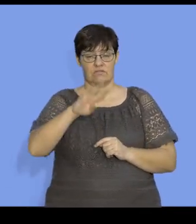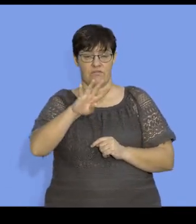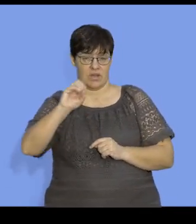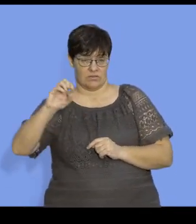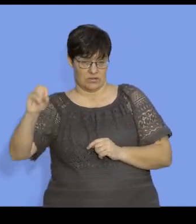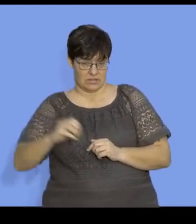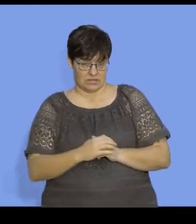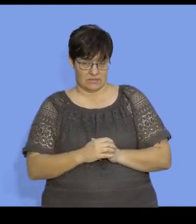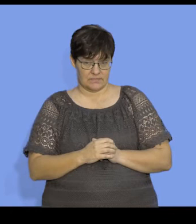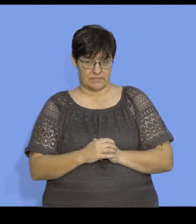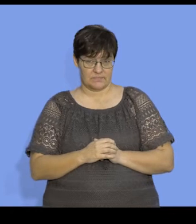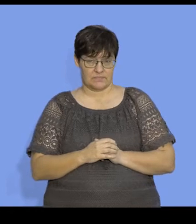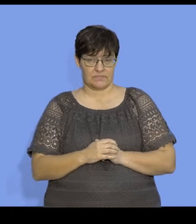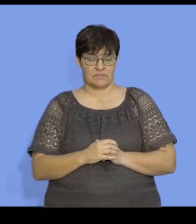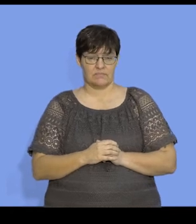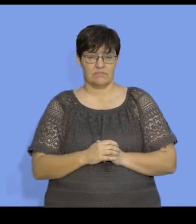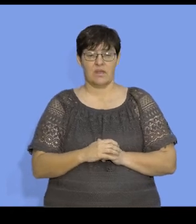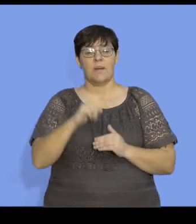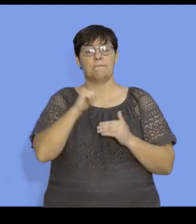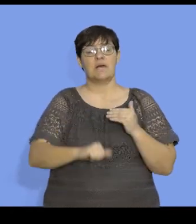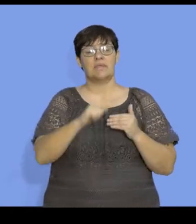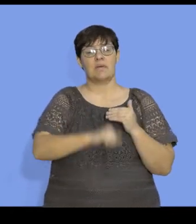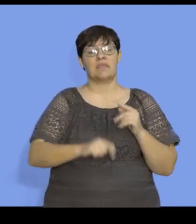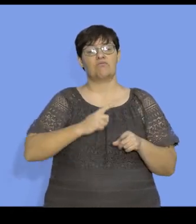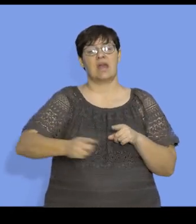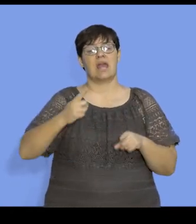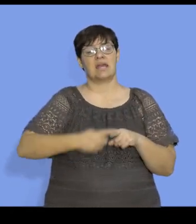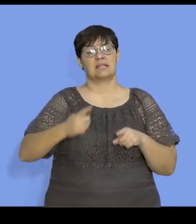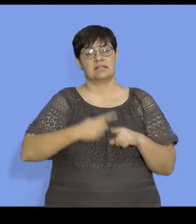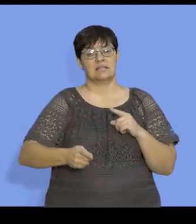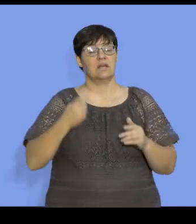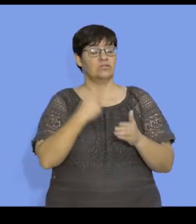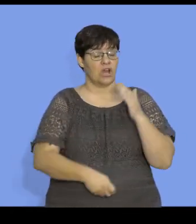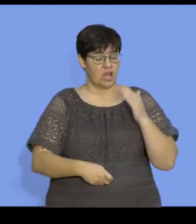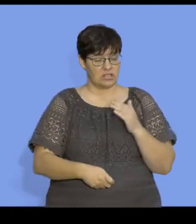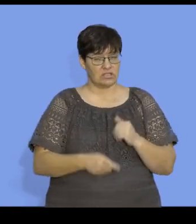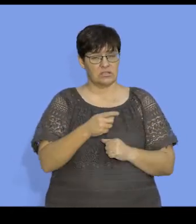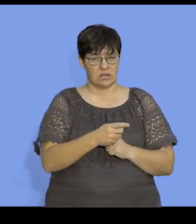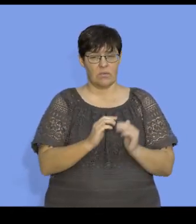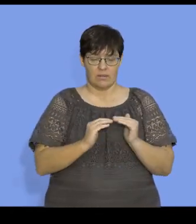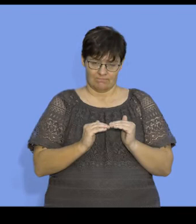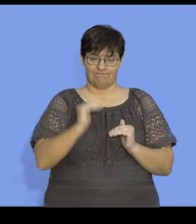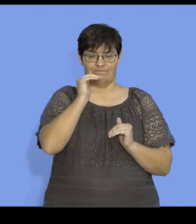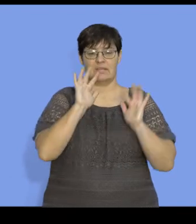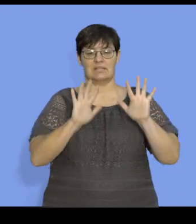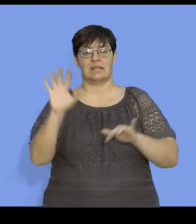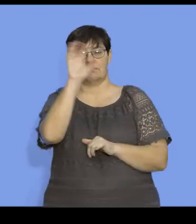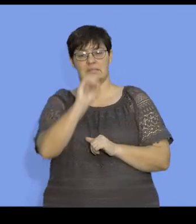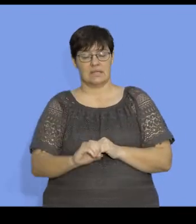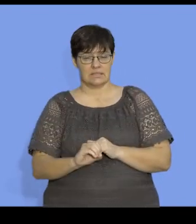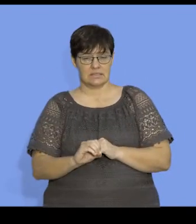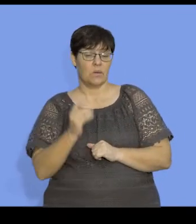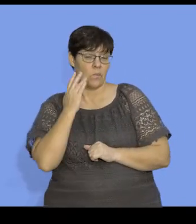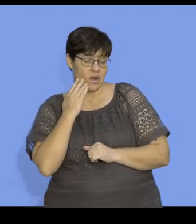38,400, right? A monthly rental charge to the tenant will be increased by